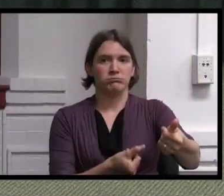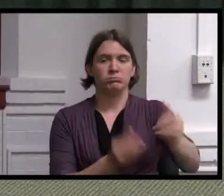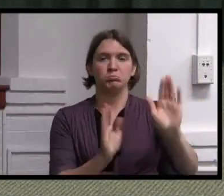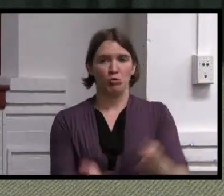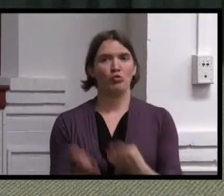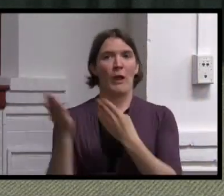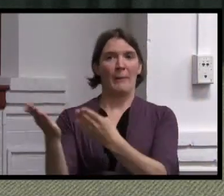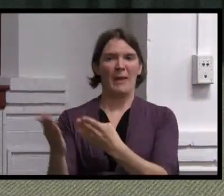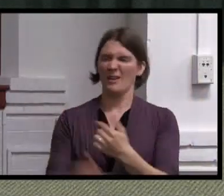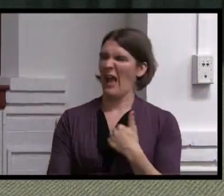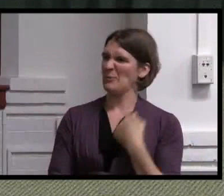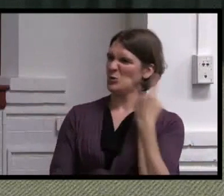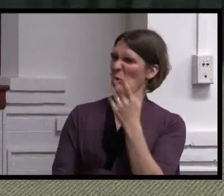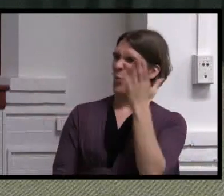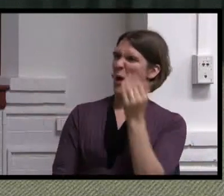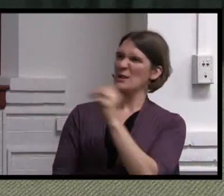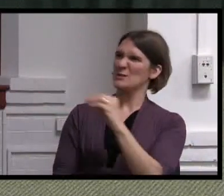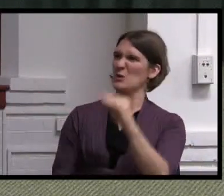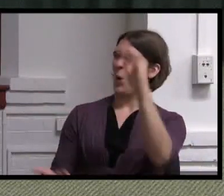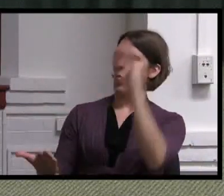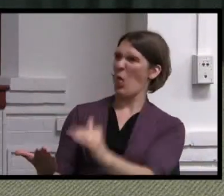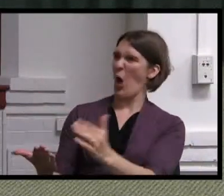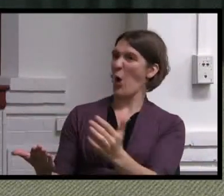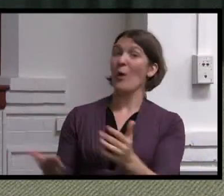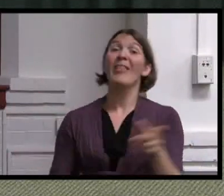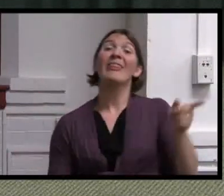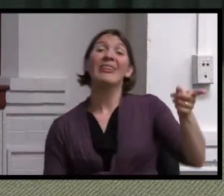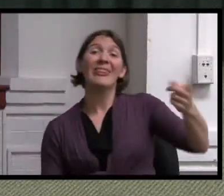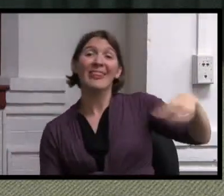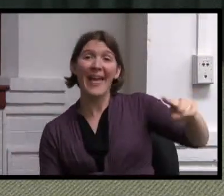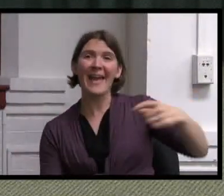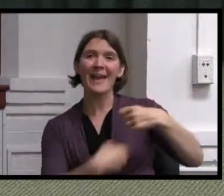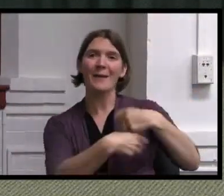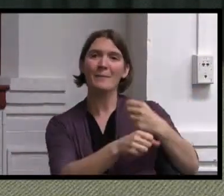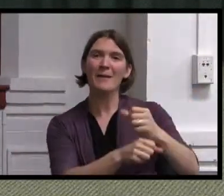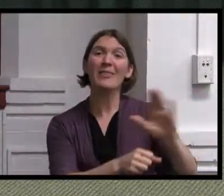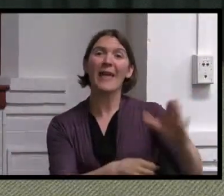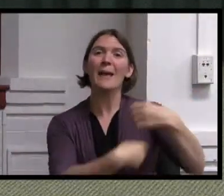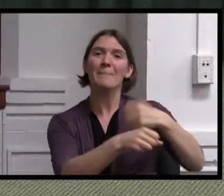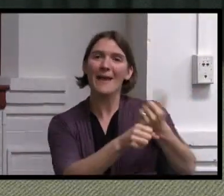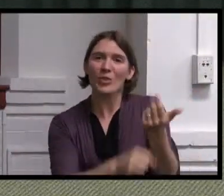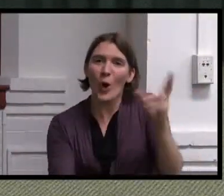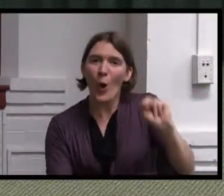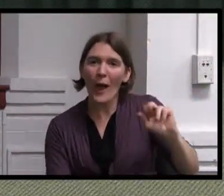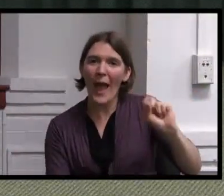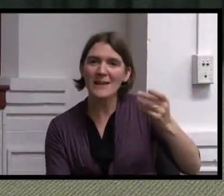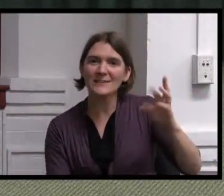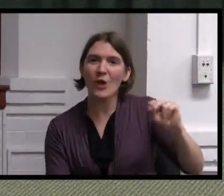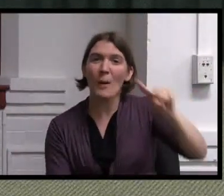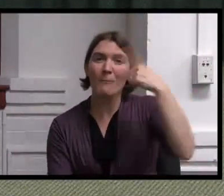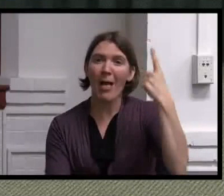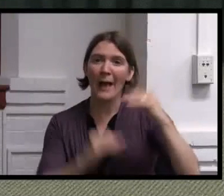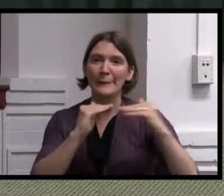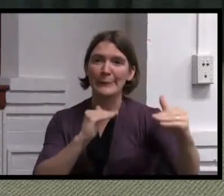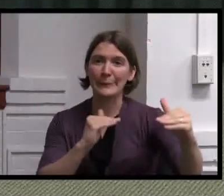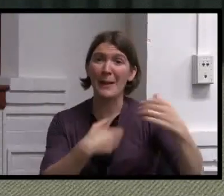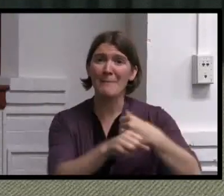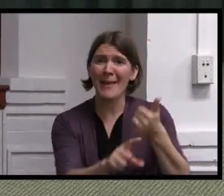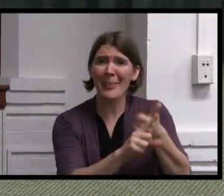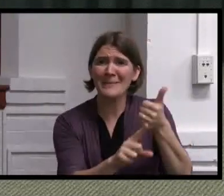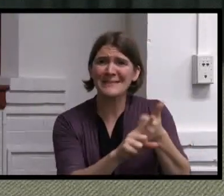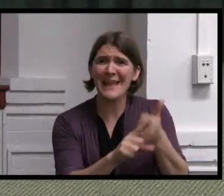making this recommendation. Well, I'm just wondering why it's so low. I mean, they actually produce their own. They're an asphalt plant, right, as well as an